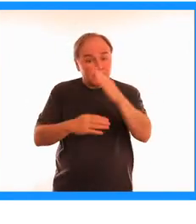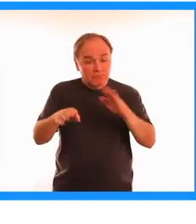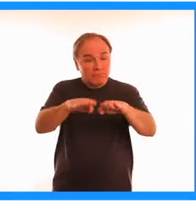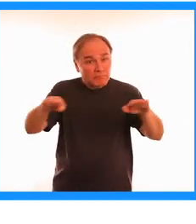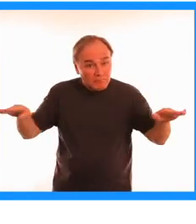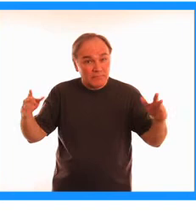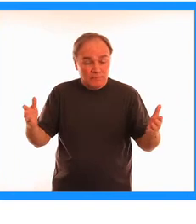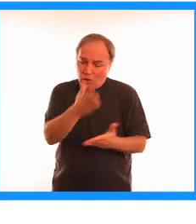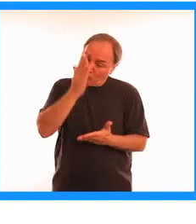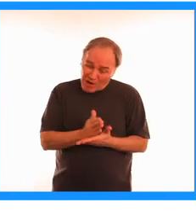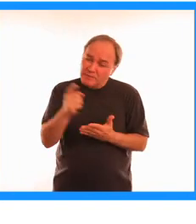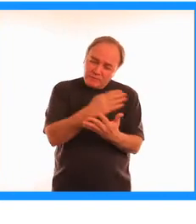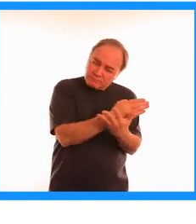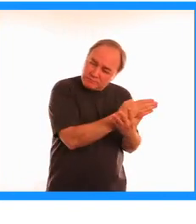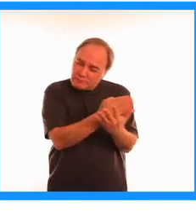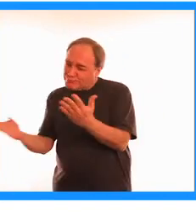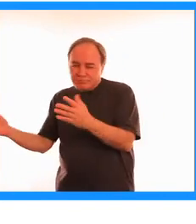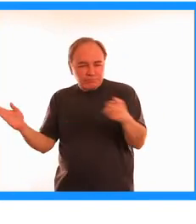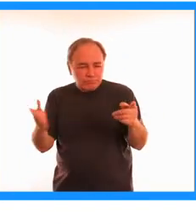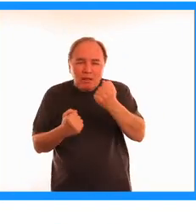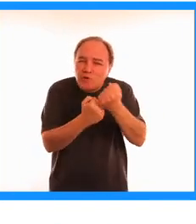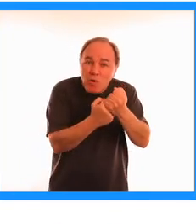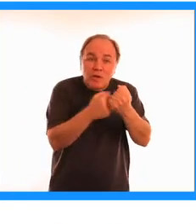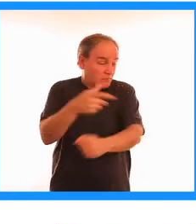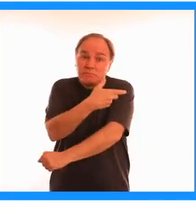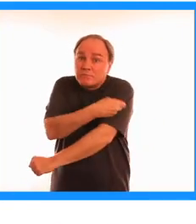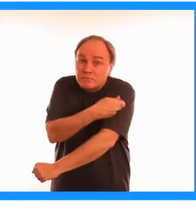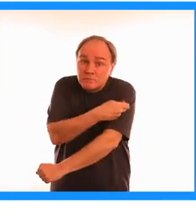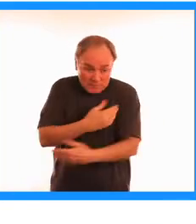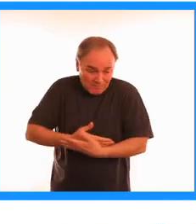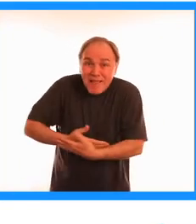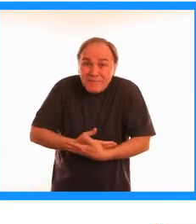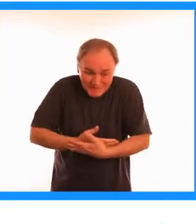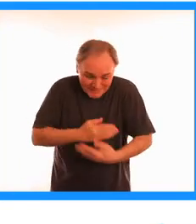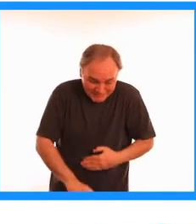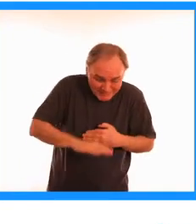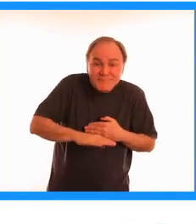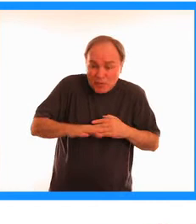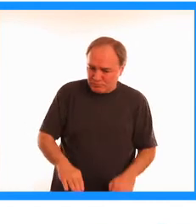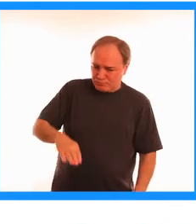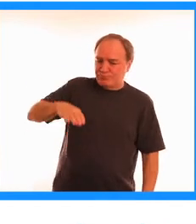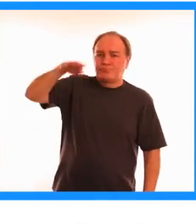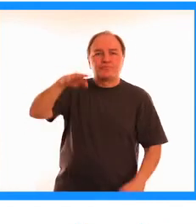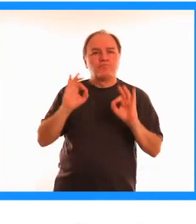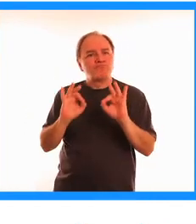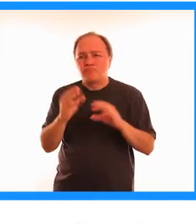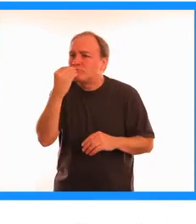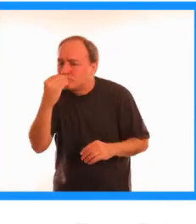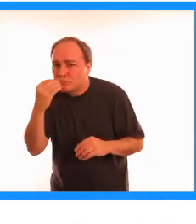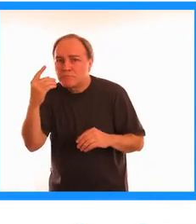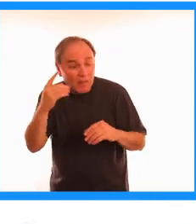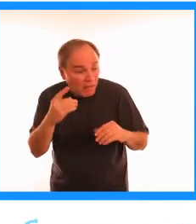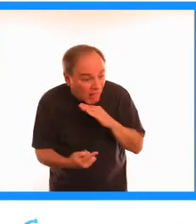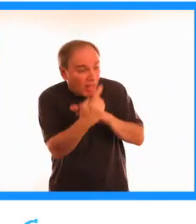with disabilities are entitled to the full spectrum of care, from immunization in infancy to proper nutrition and treatment for childhood ailments and